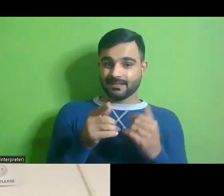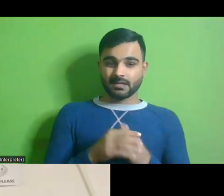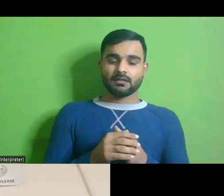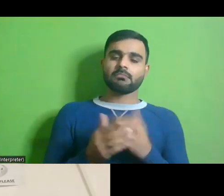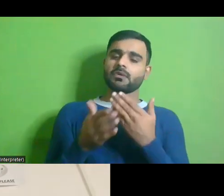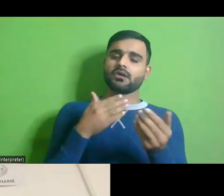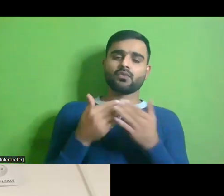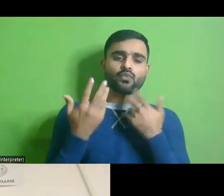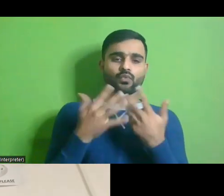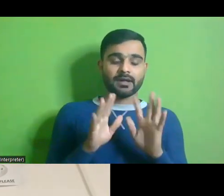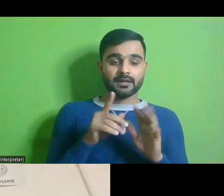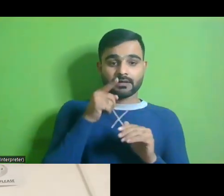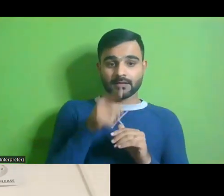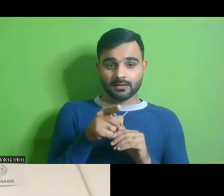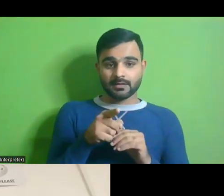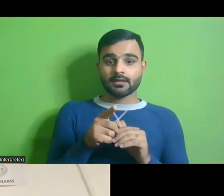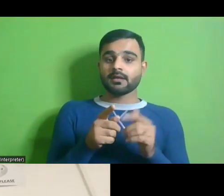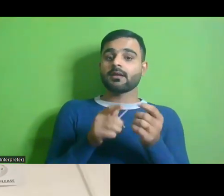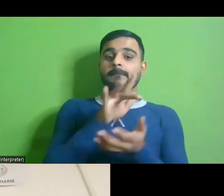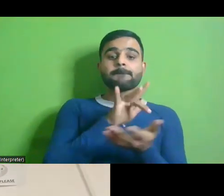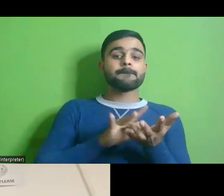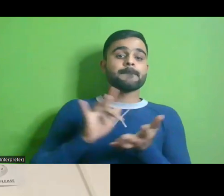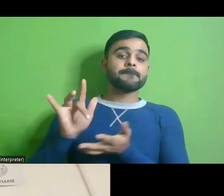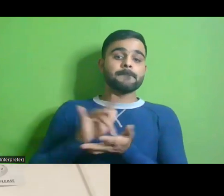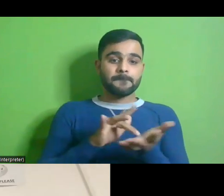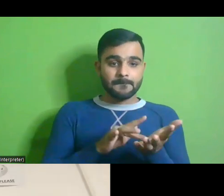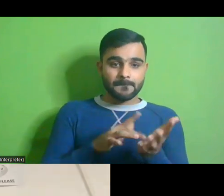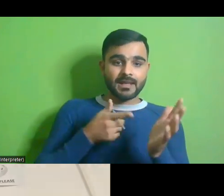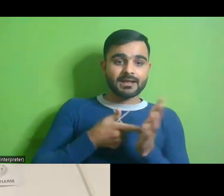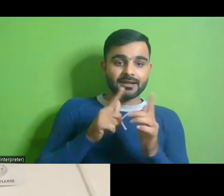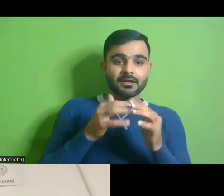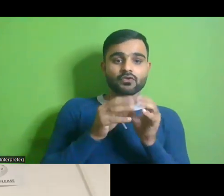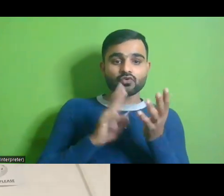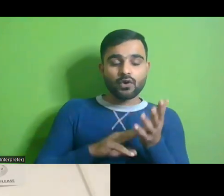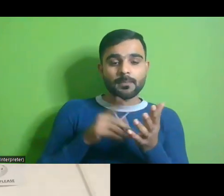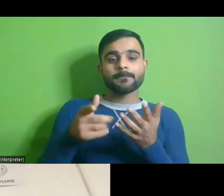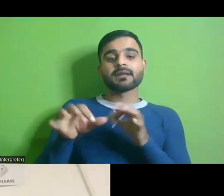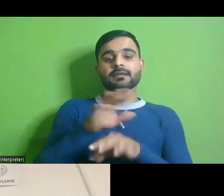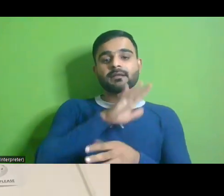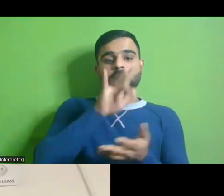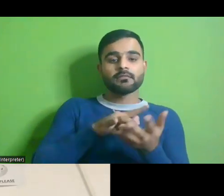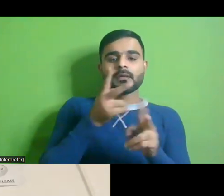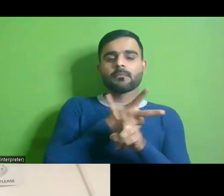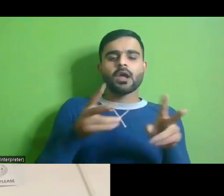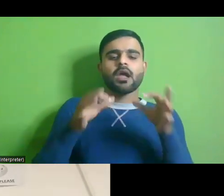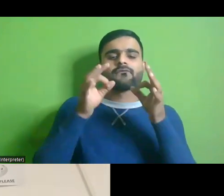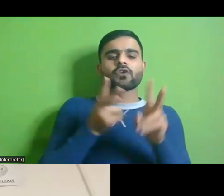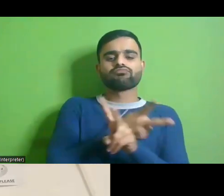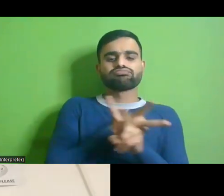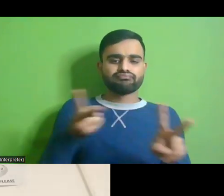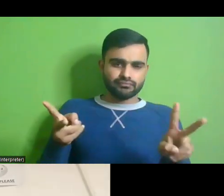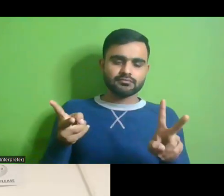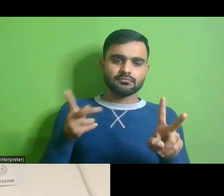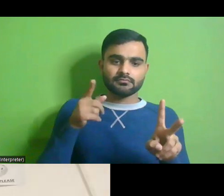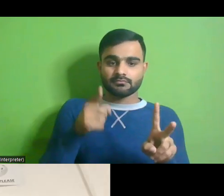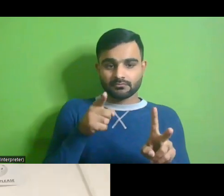whether, even in the remotest places, the state is now there, in various forms. And when the state is there,